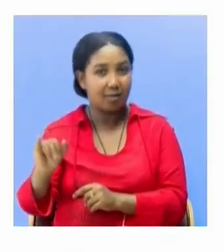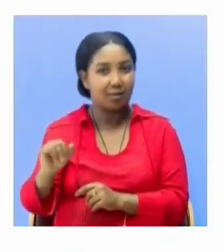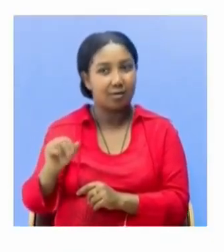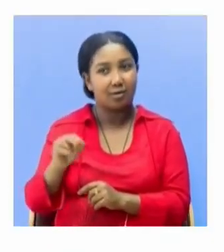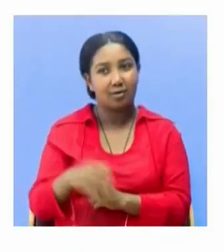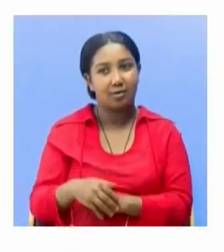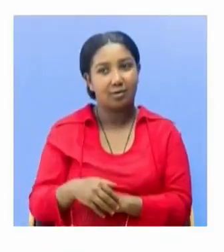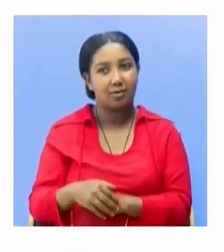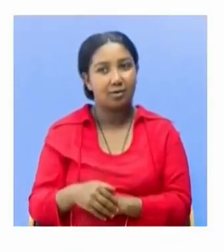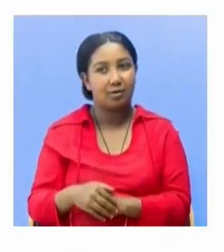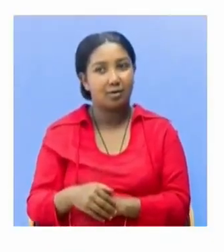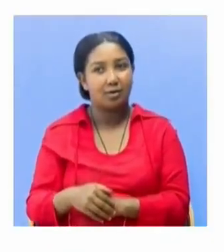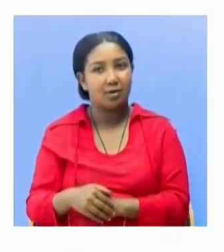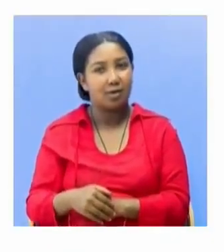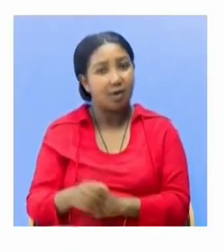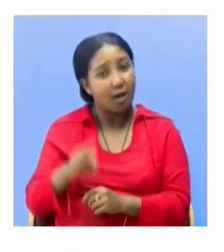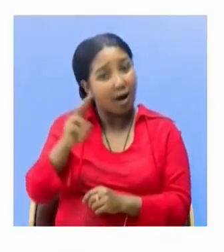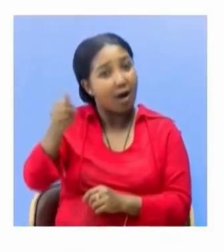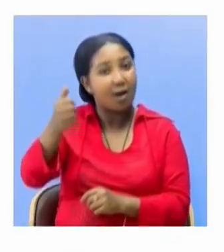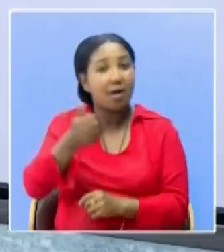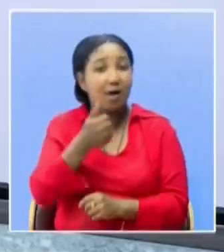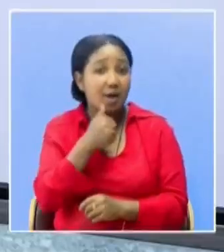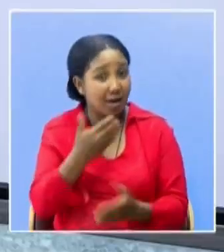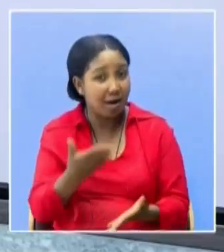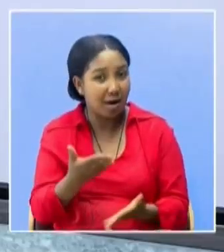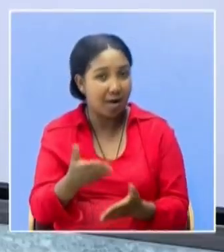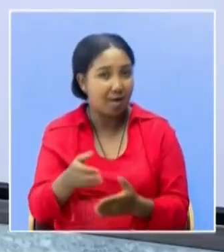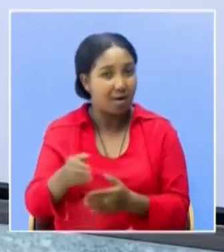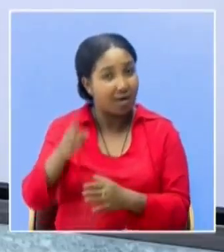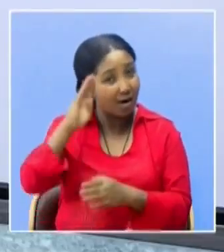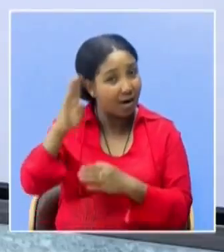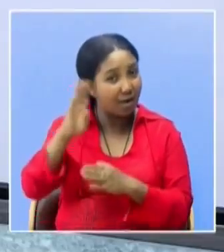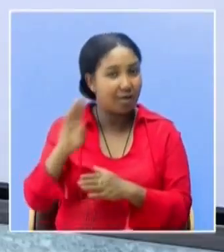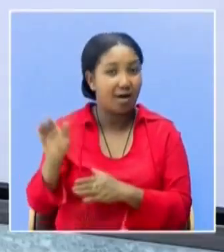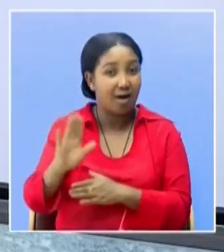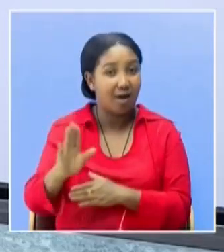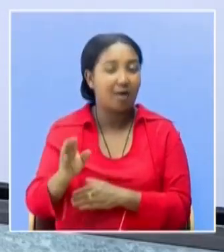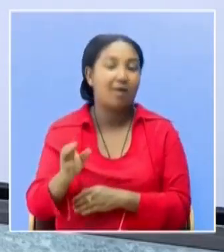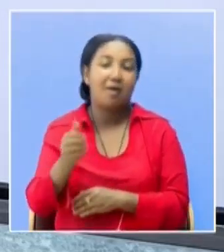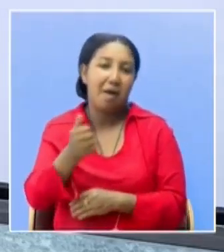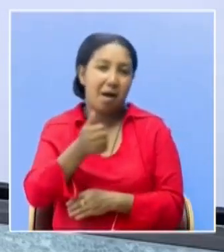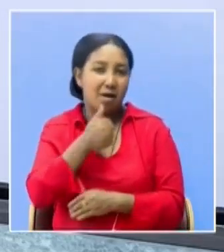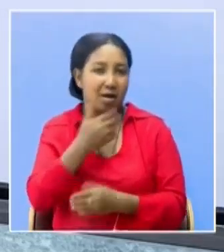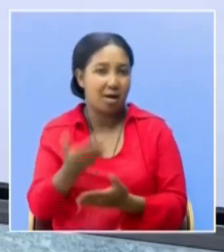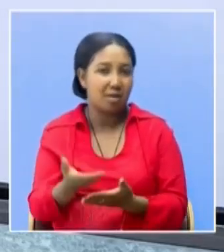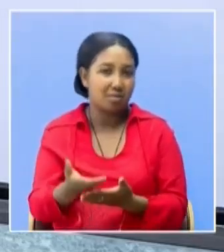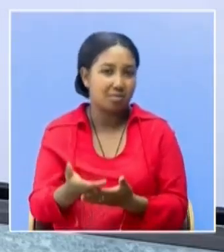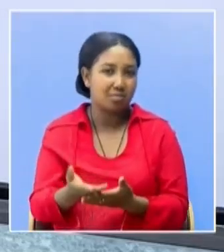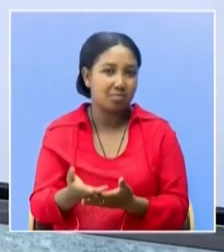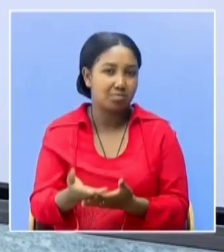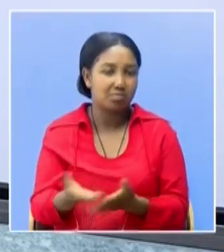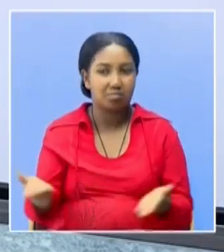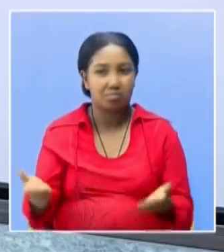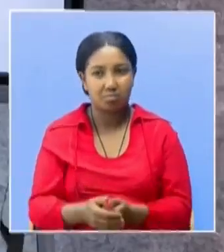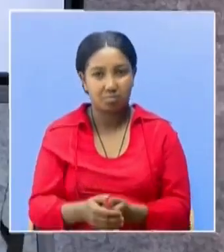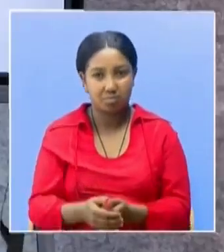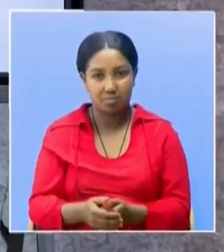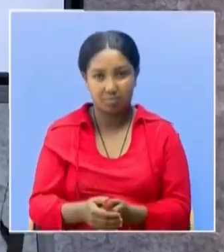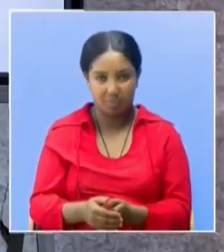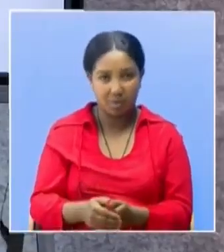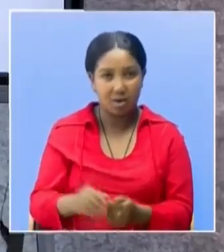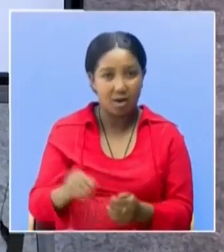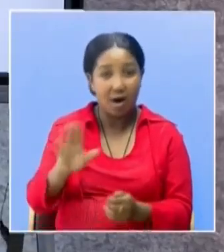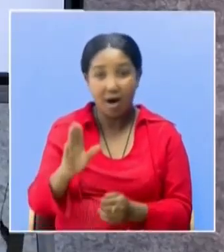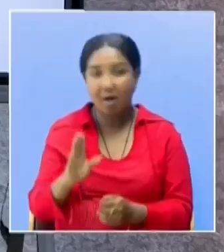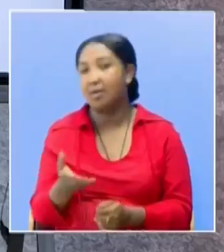Ariam. Possible. This is one way of just what makes it informal. That is a word that is hi. It's okay.